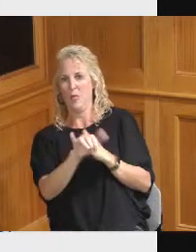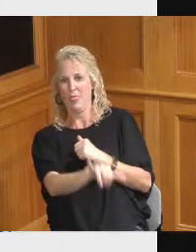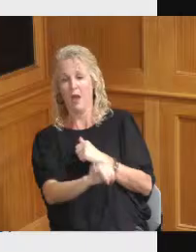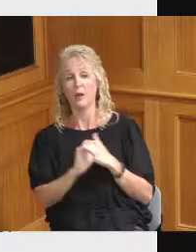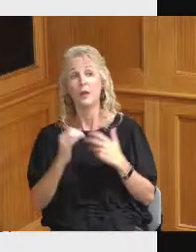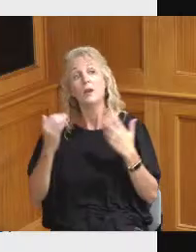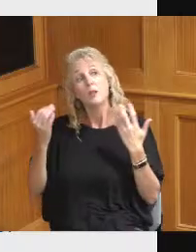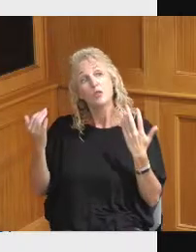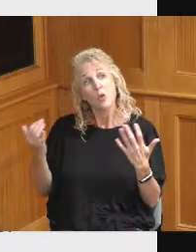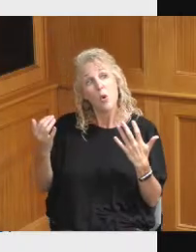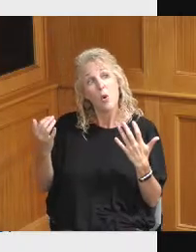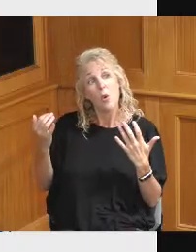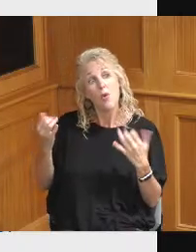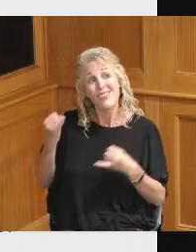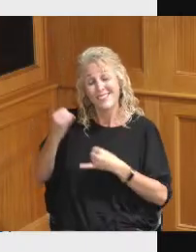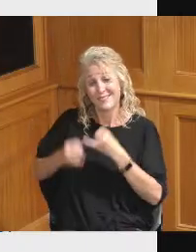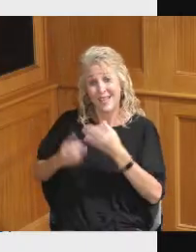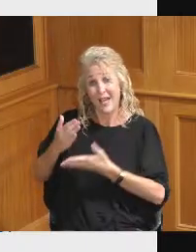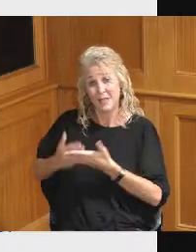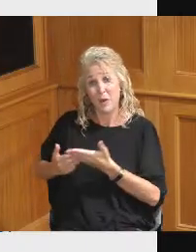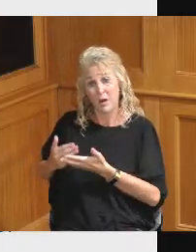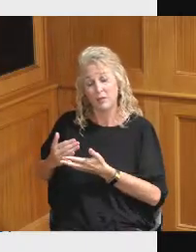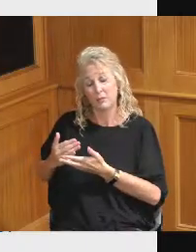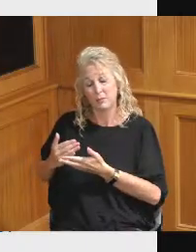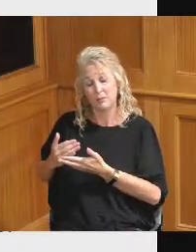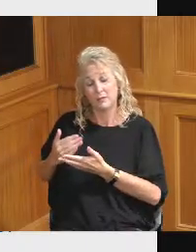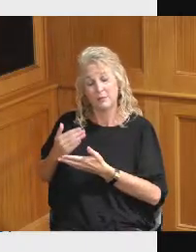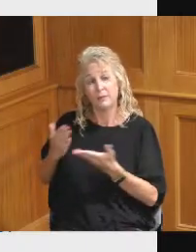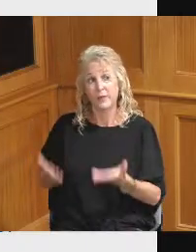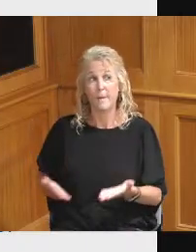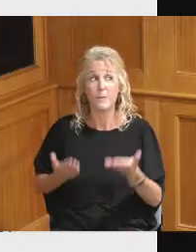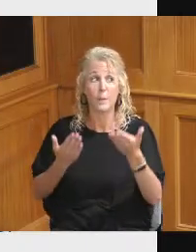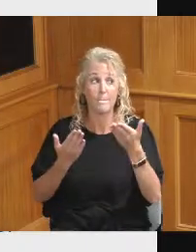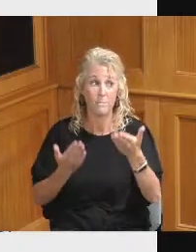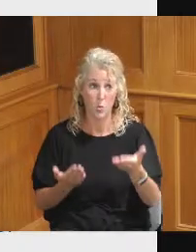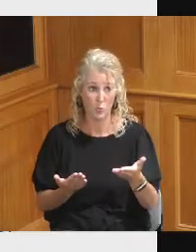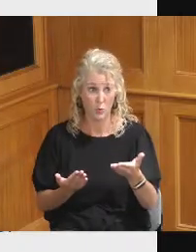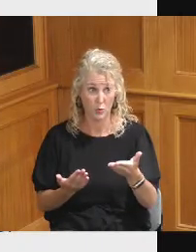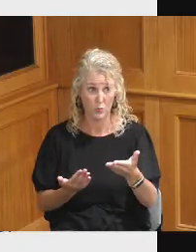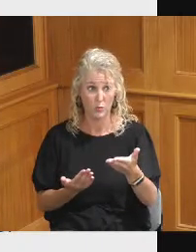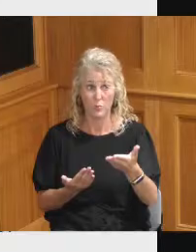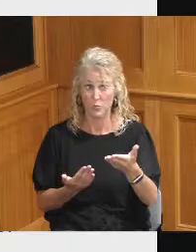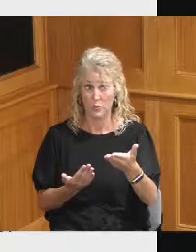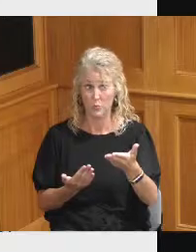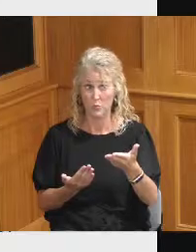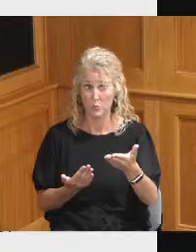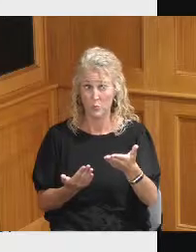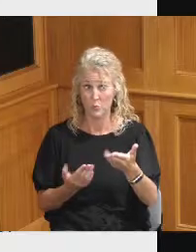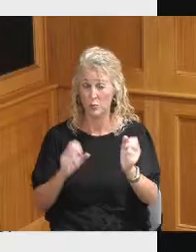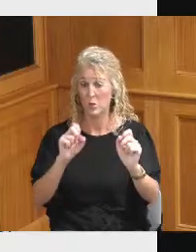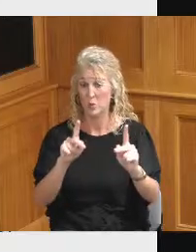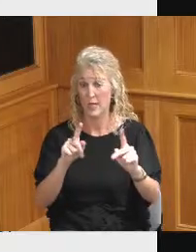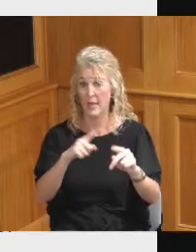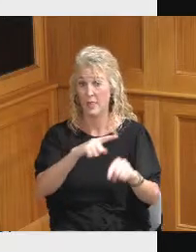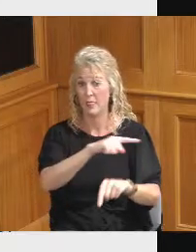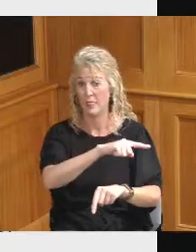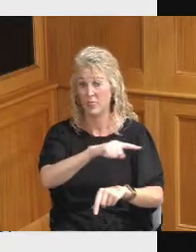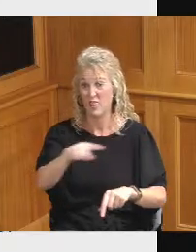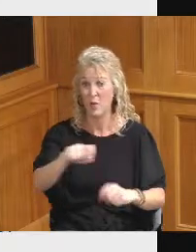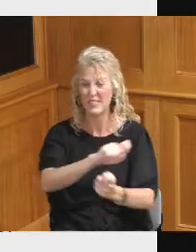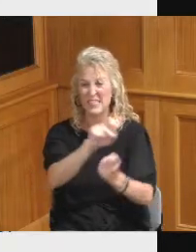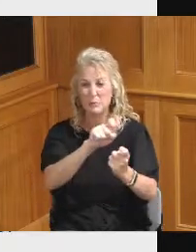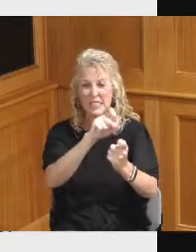So this last piece is a proposal to go attack those